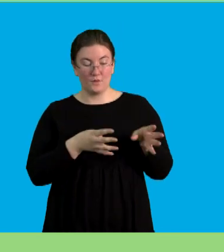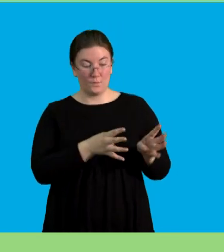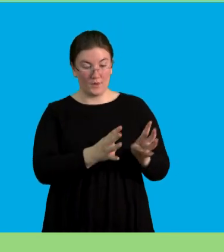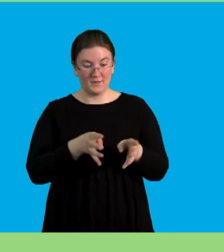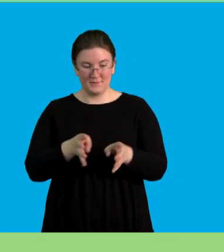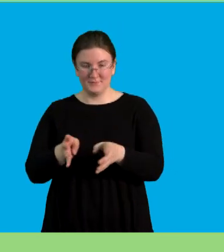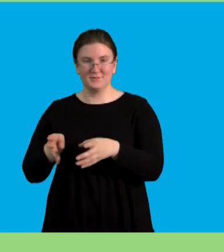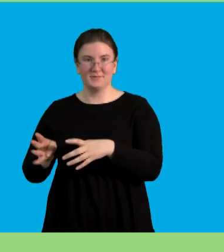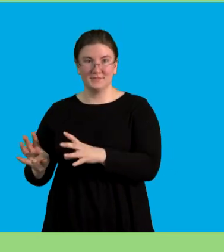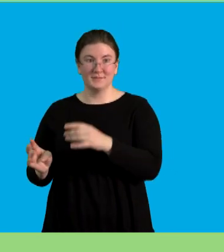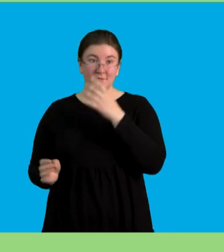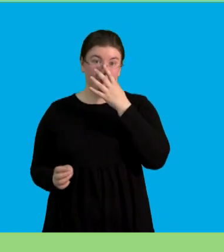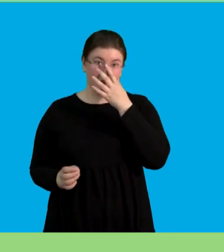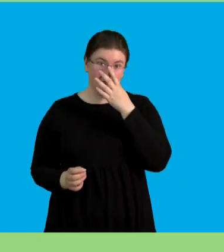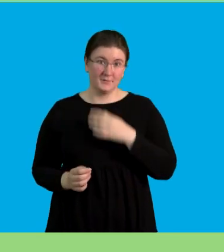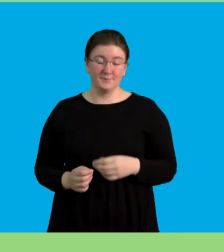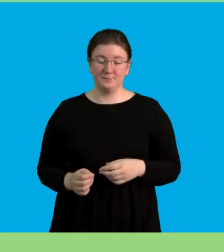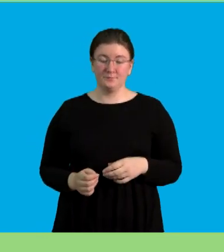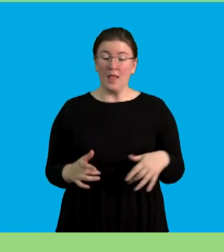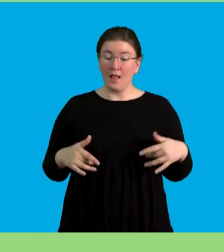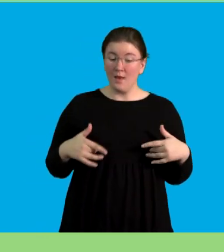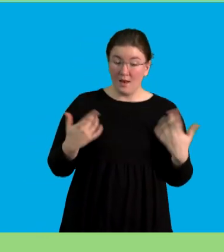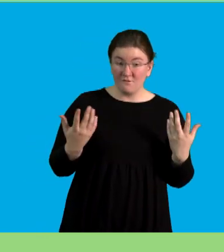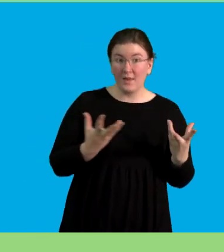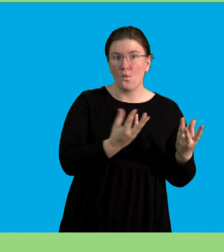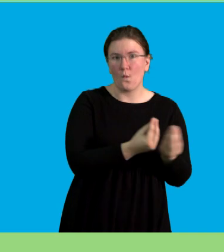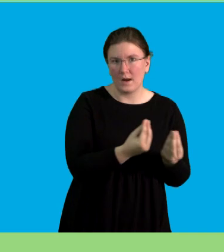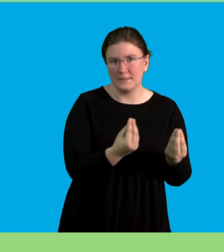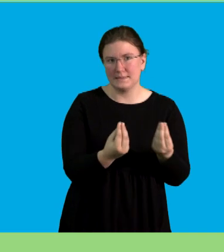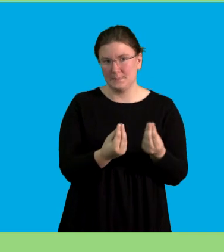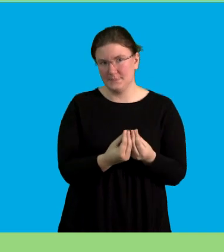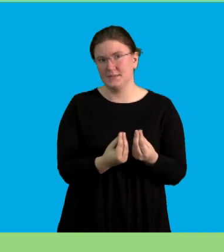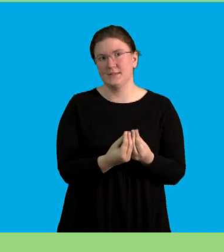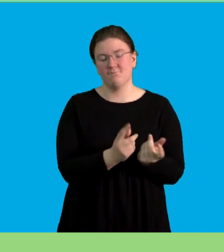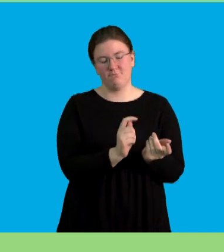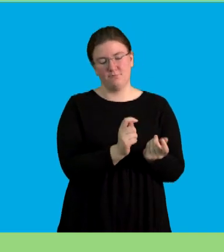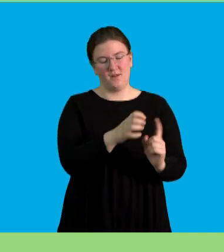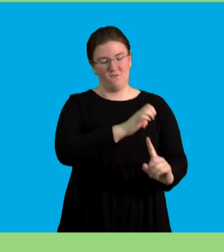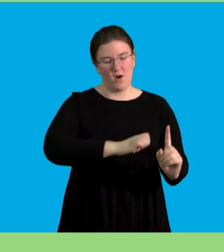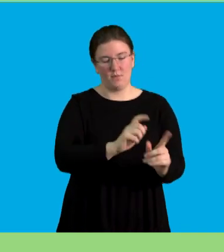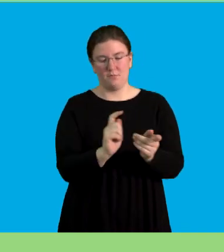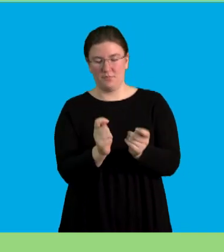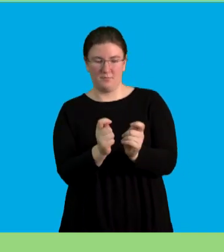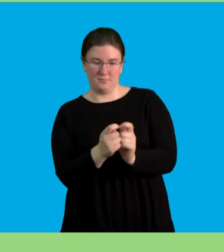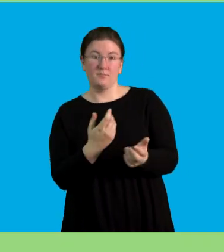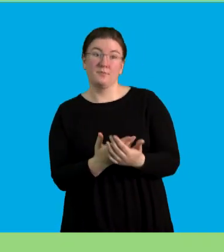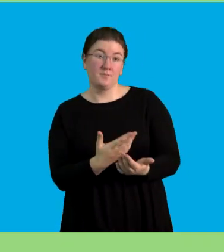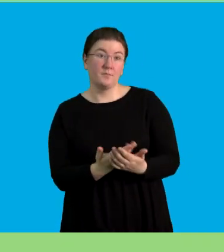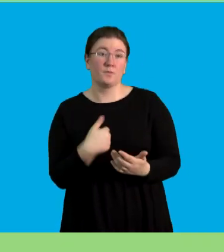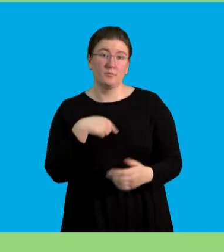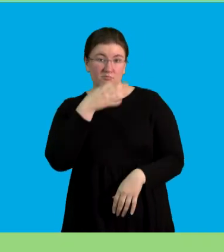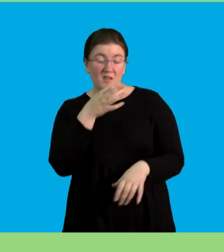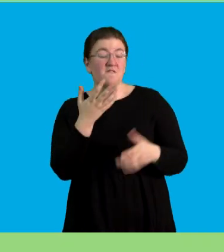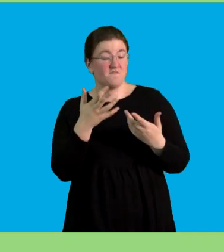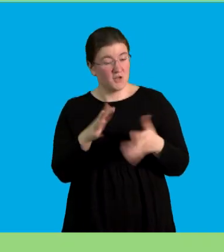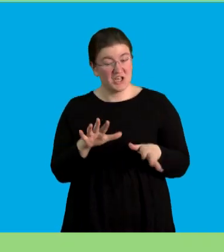which living organisms can adapt to an environment. As we have said, adaptation